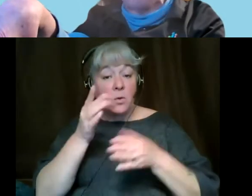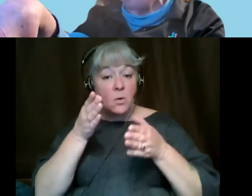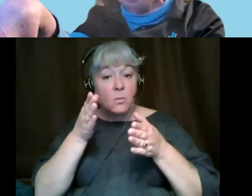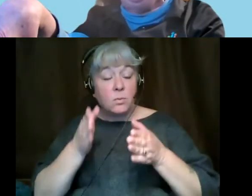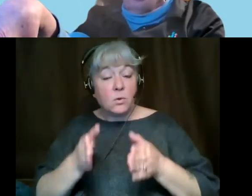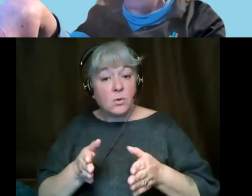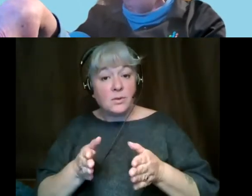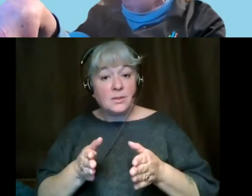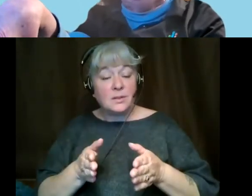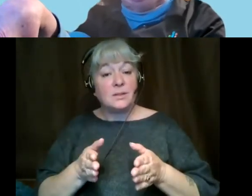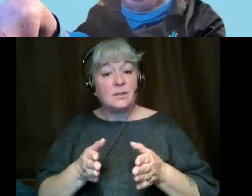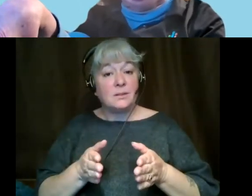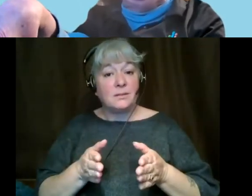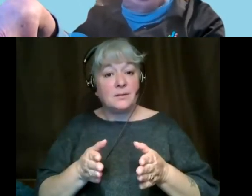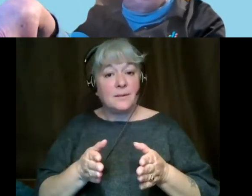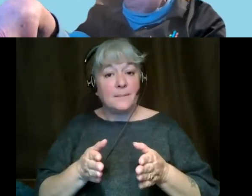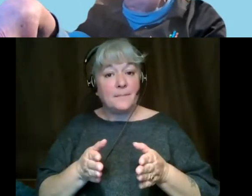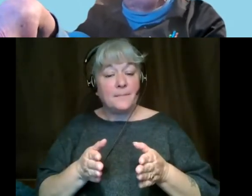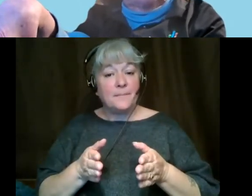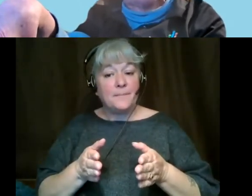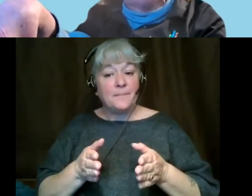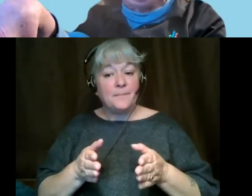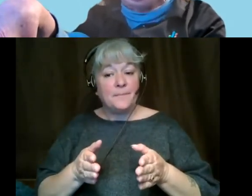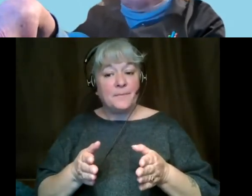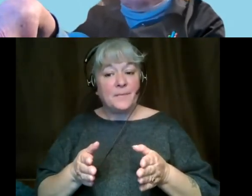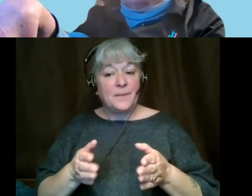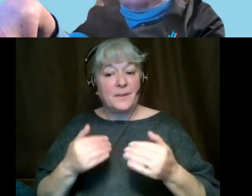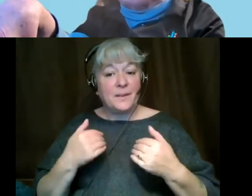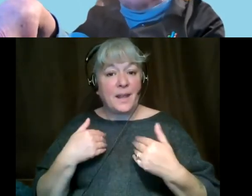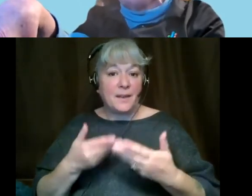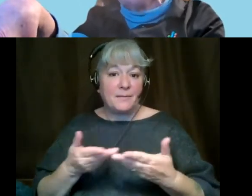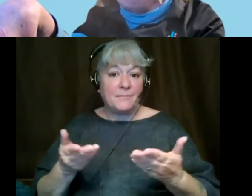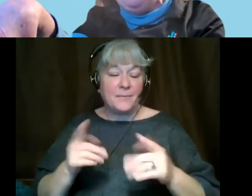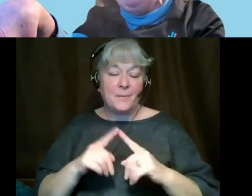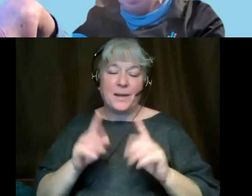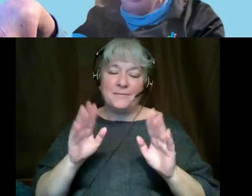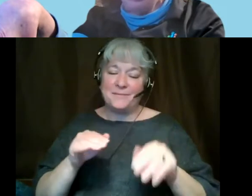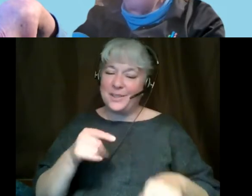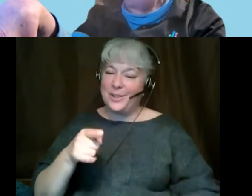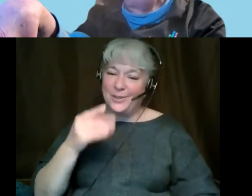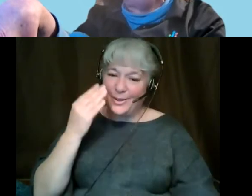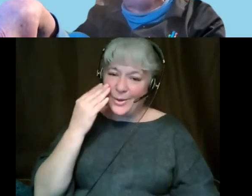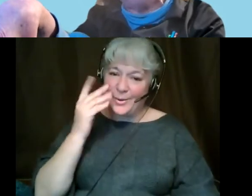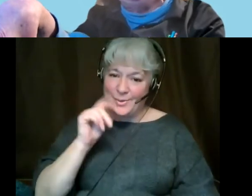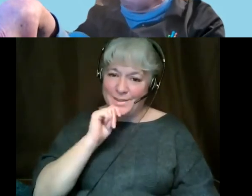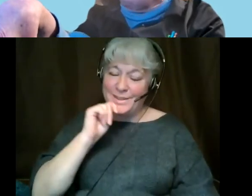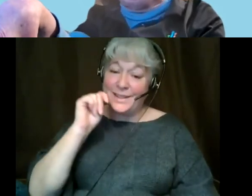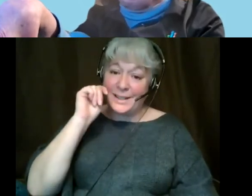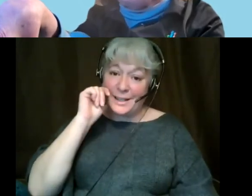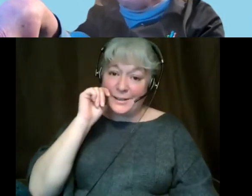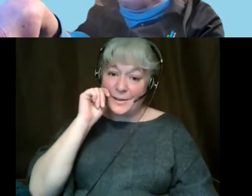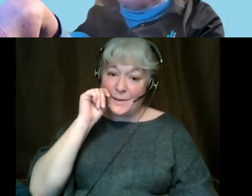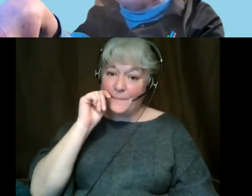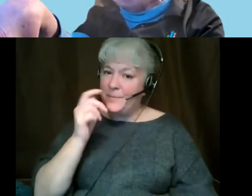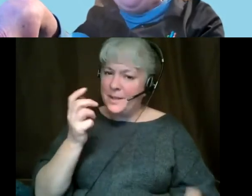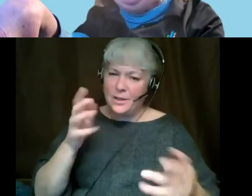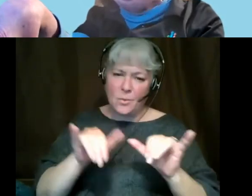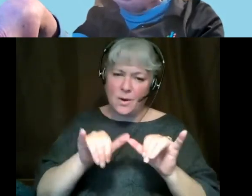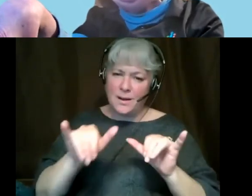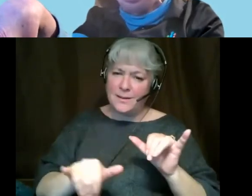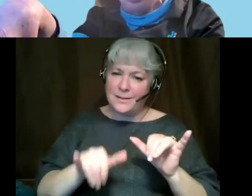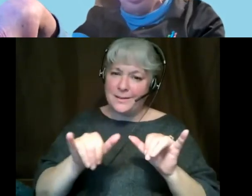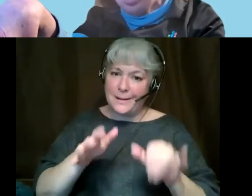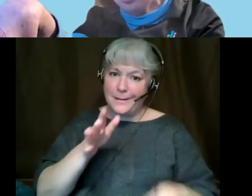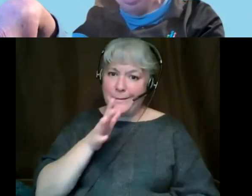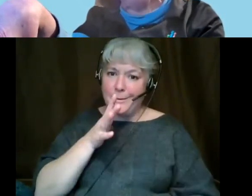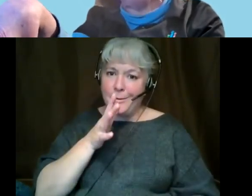DD. But you know how teenagers are. They don't want to be home with their